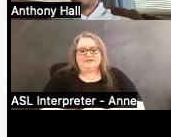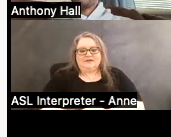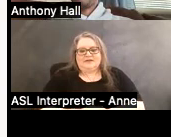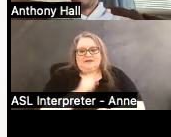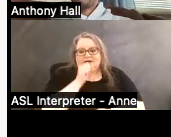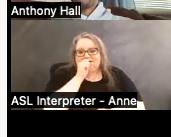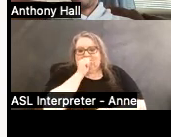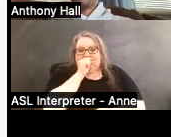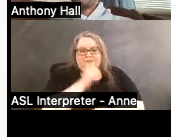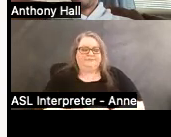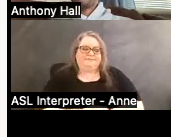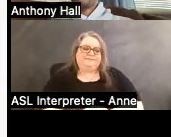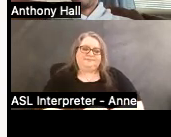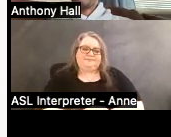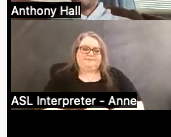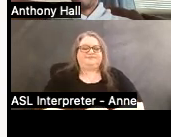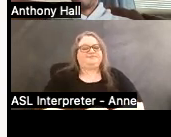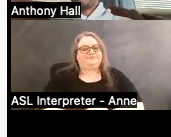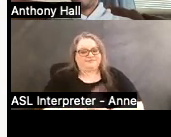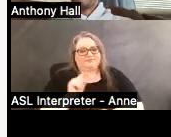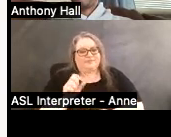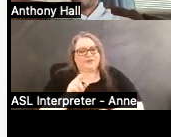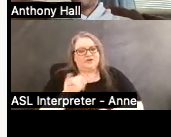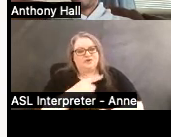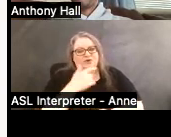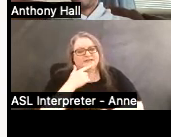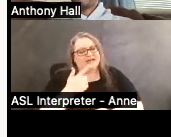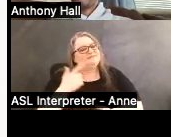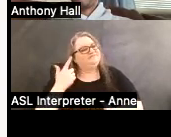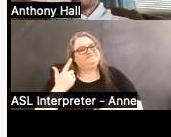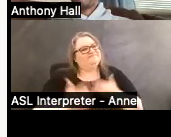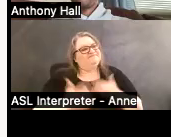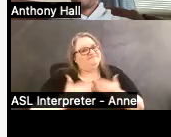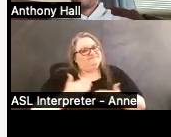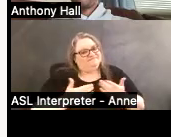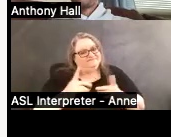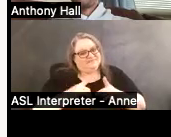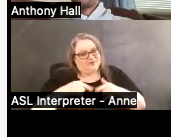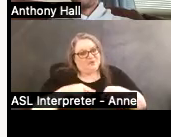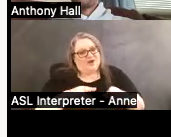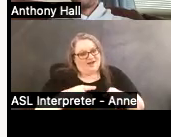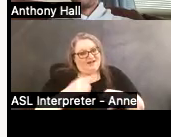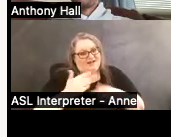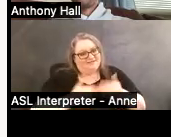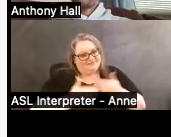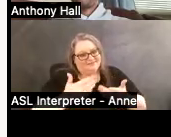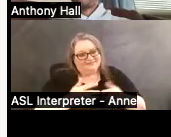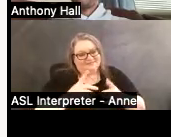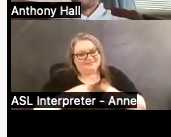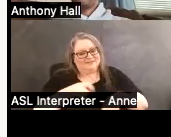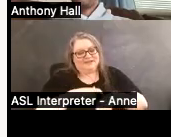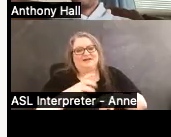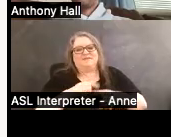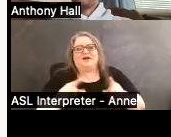As Tony said, it was kind of an on-the-fly learning type of situation. But I think once I